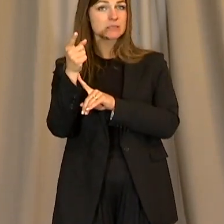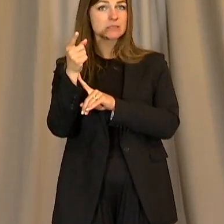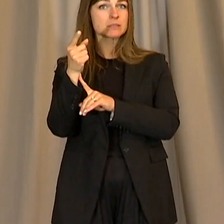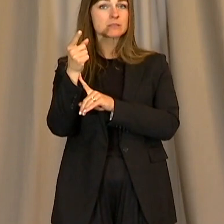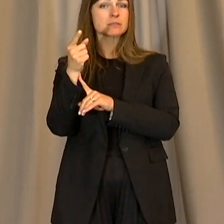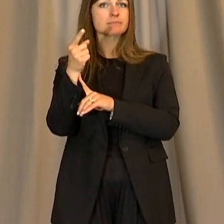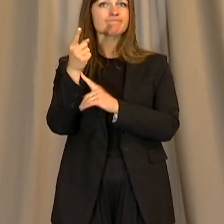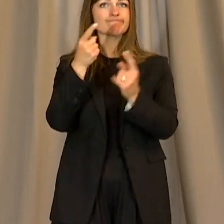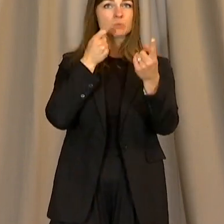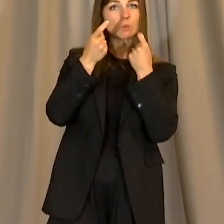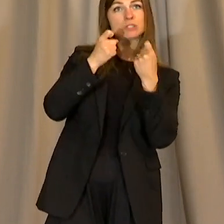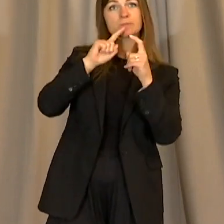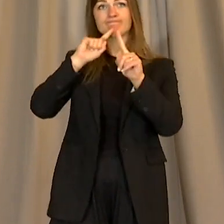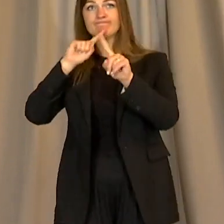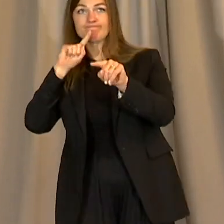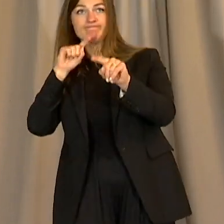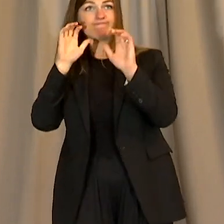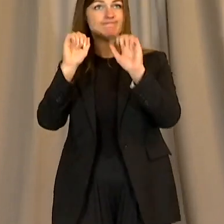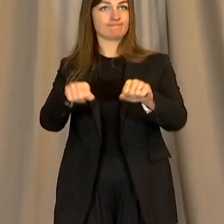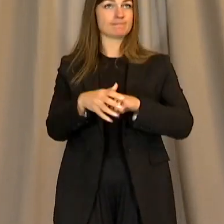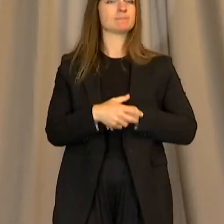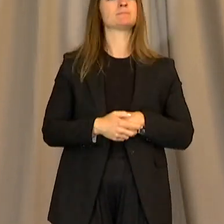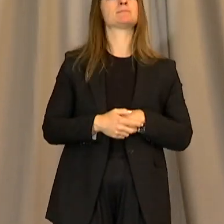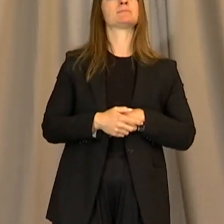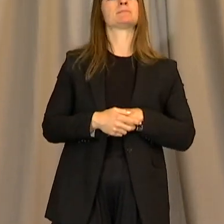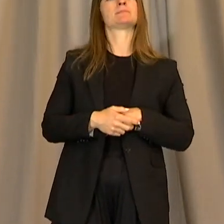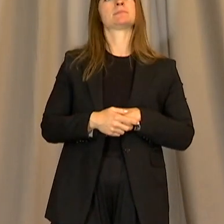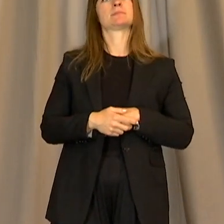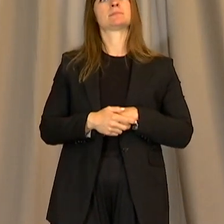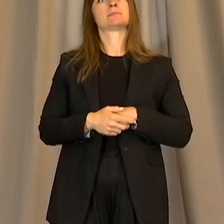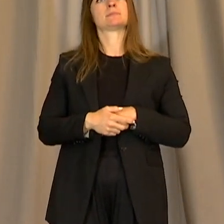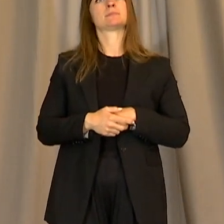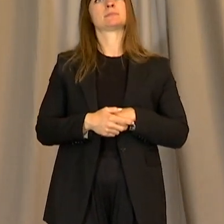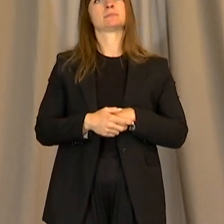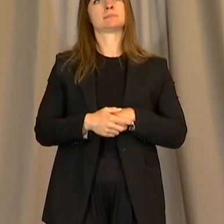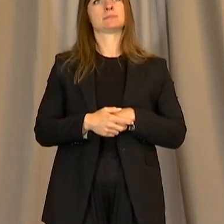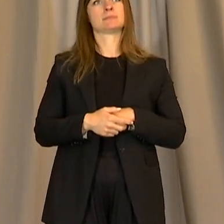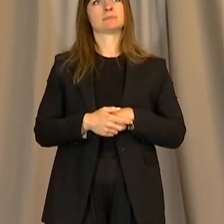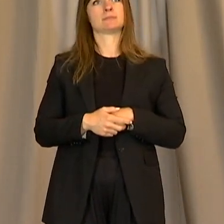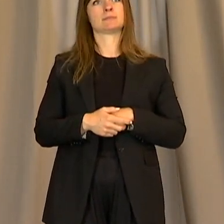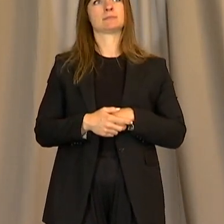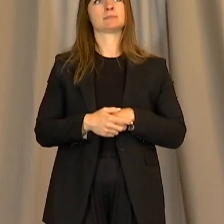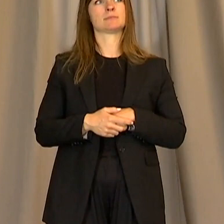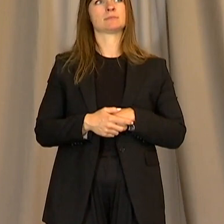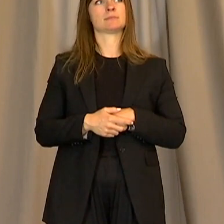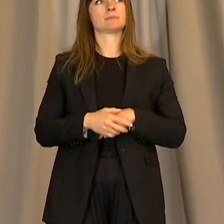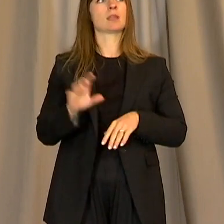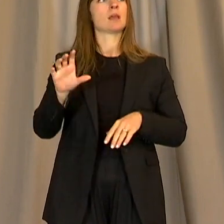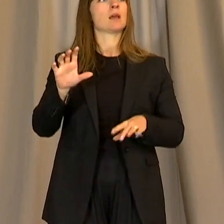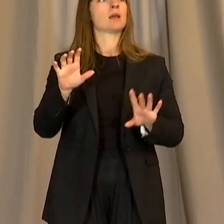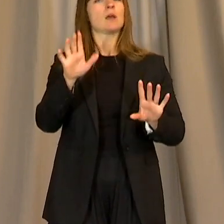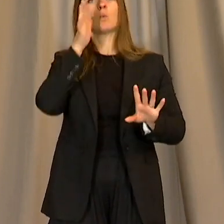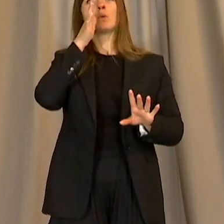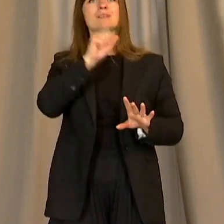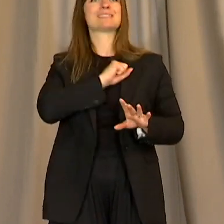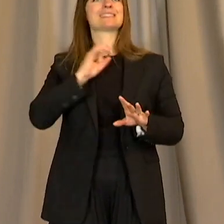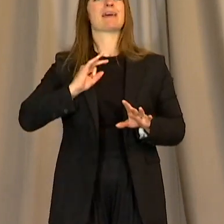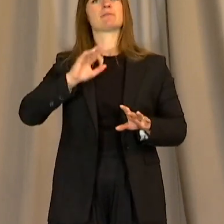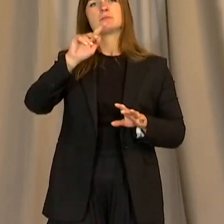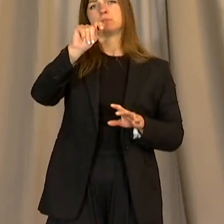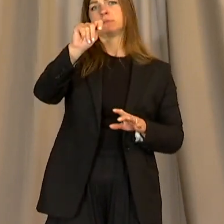Q&A, and we we'll have a fellow staff member, Tiara, who